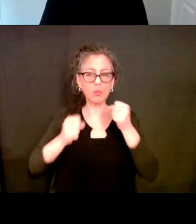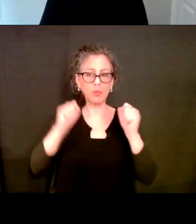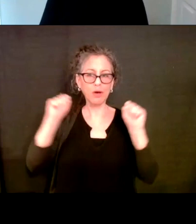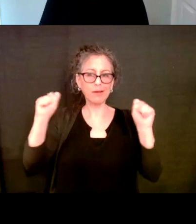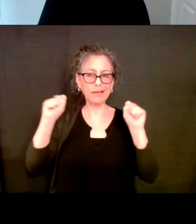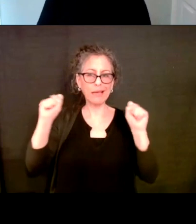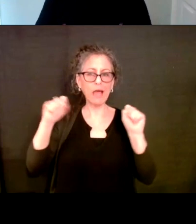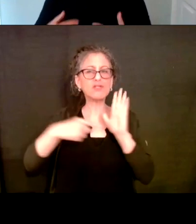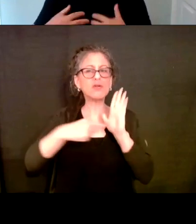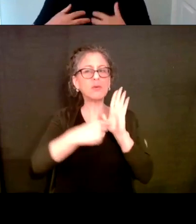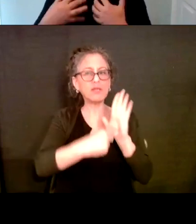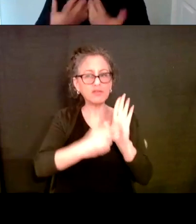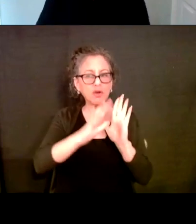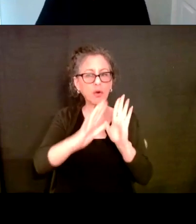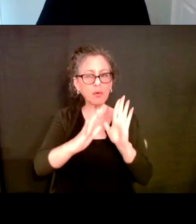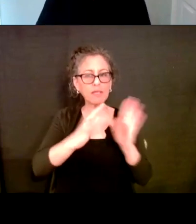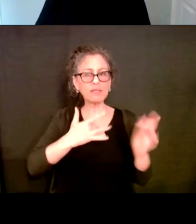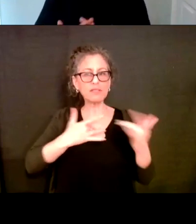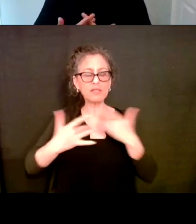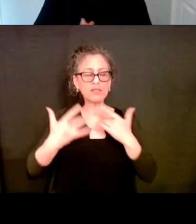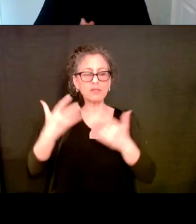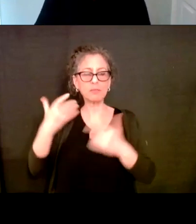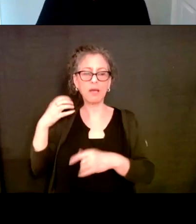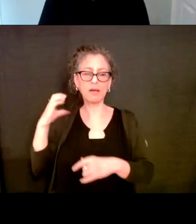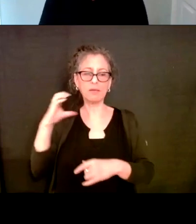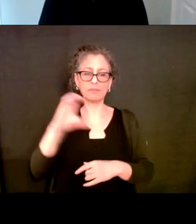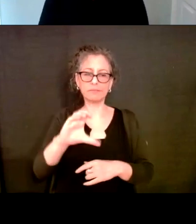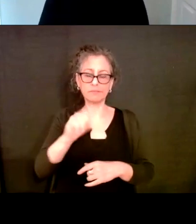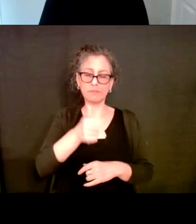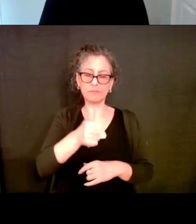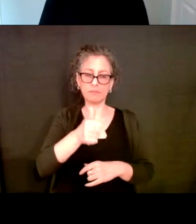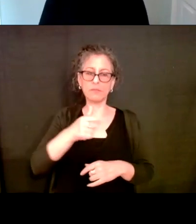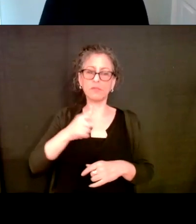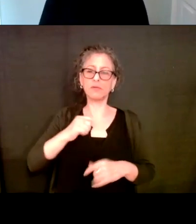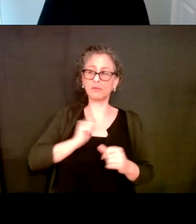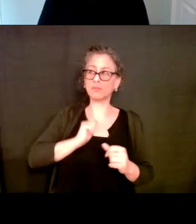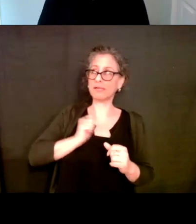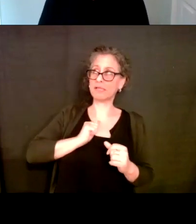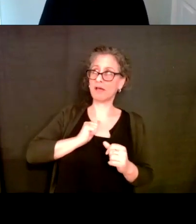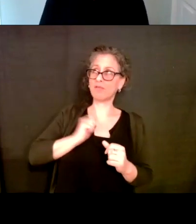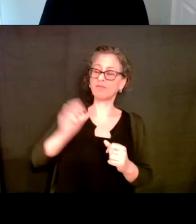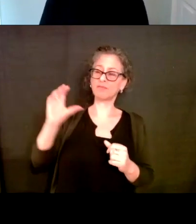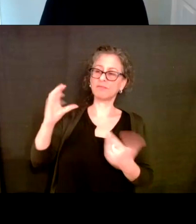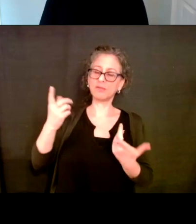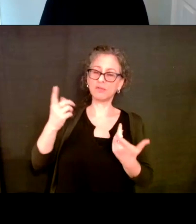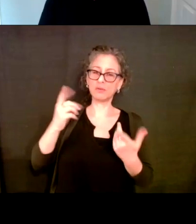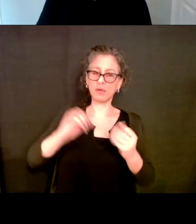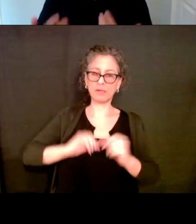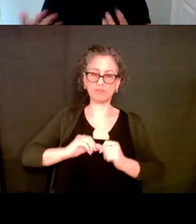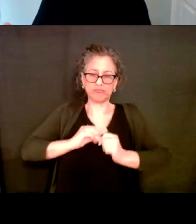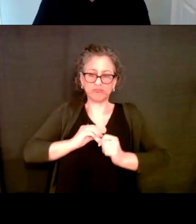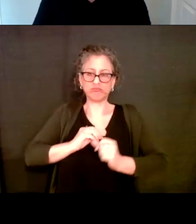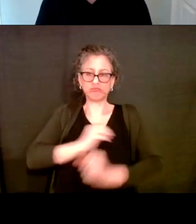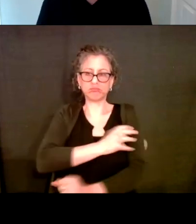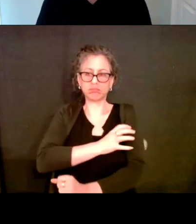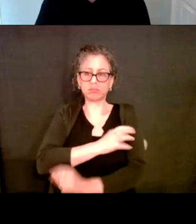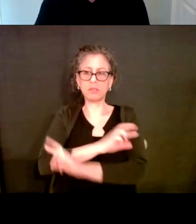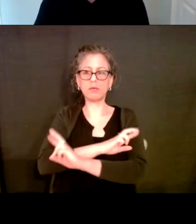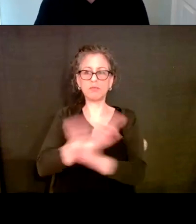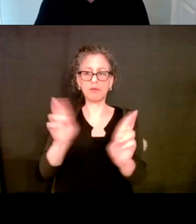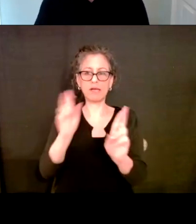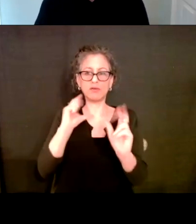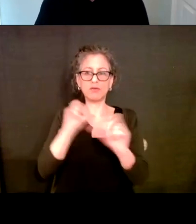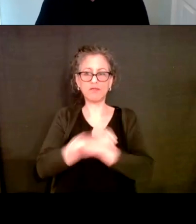his concern, but put the onus on me to then work out, build up my muscles, to be better prepared to